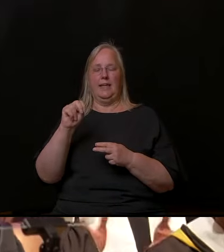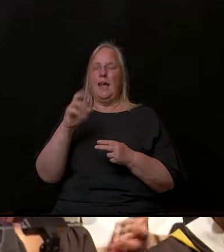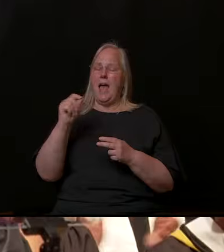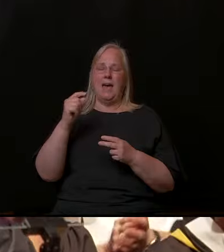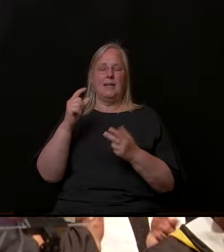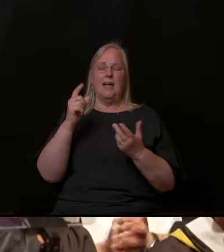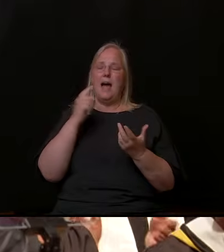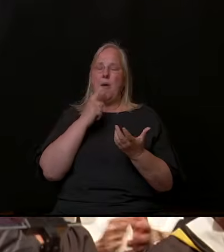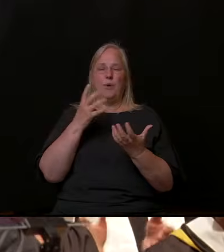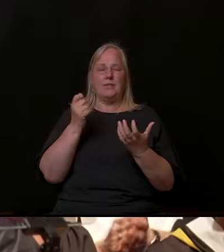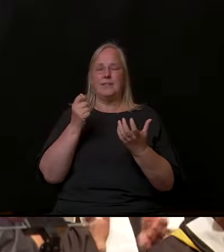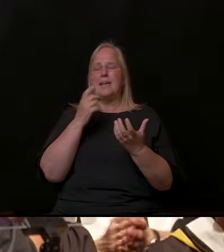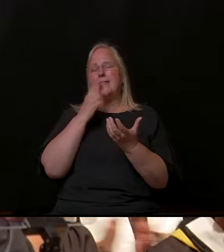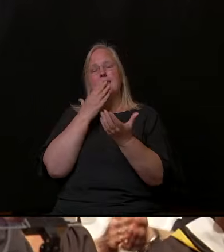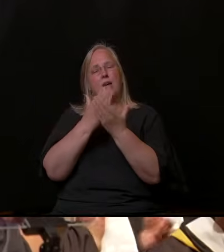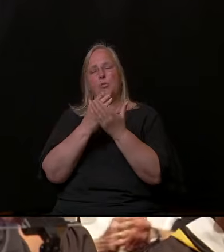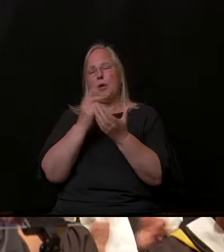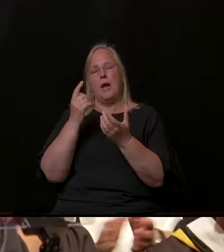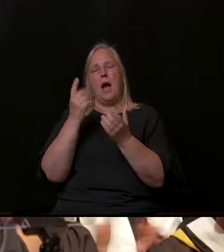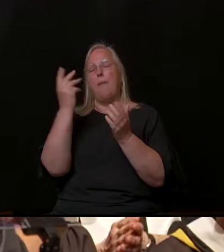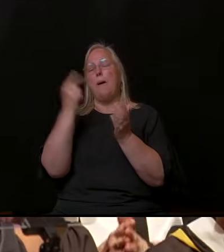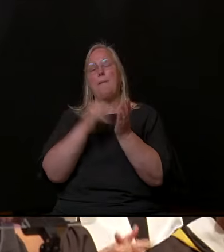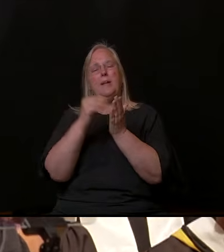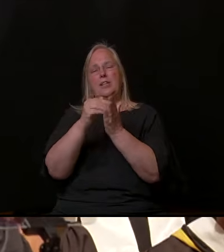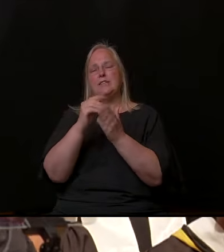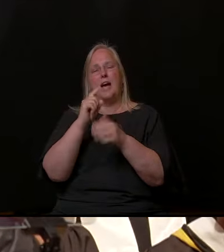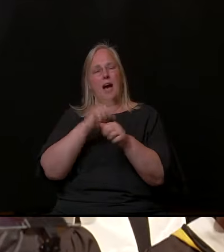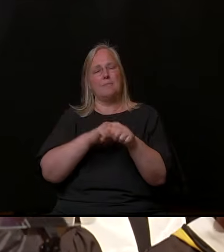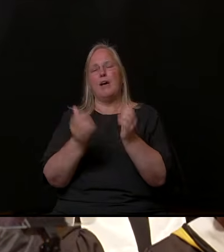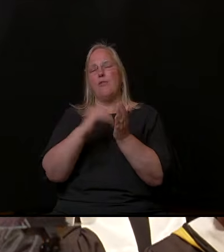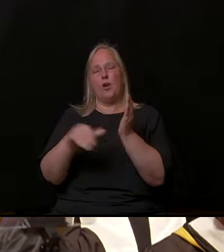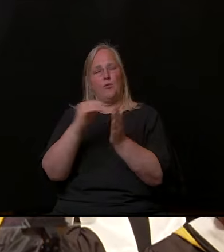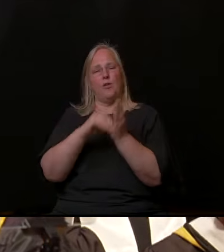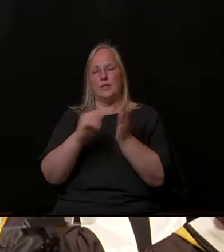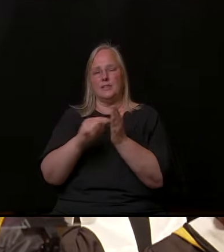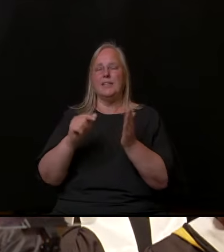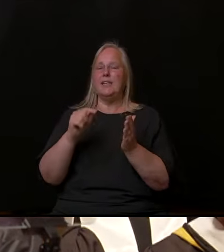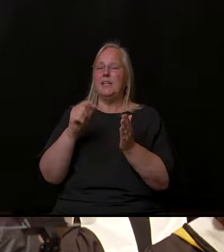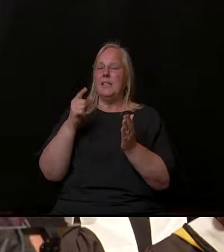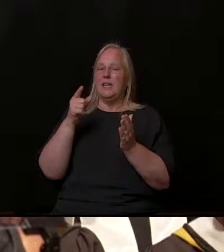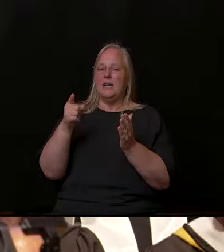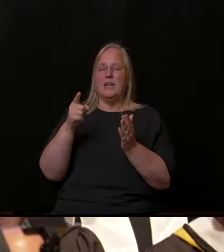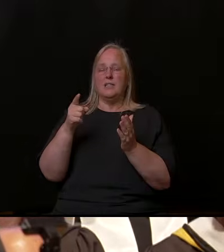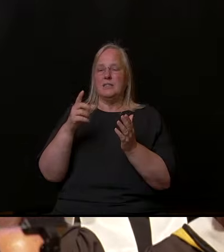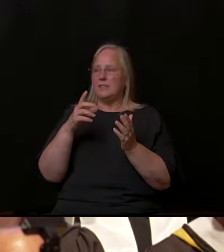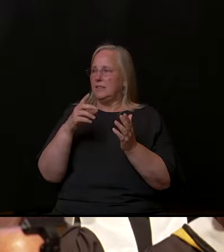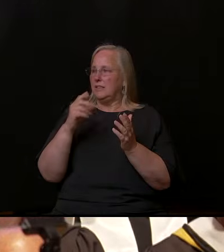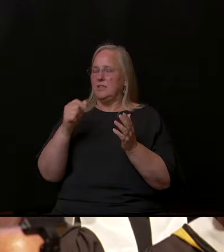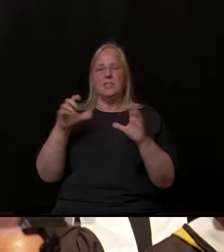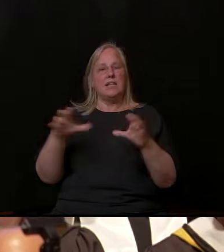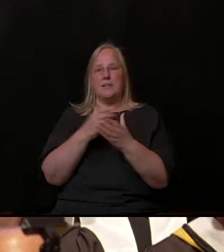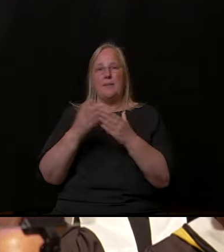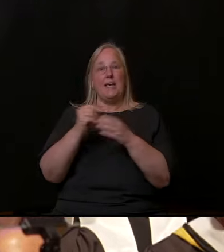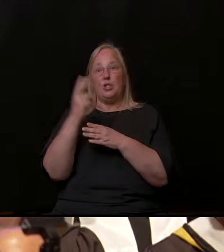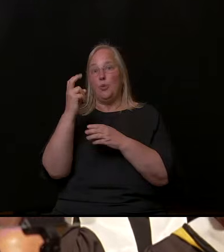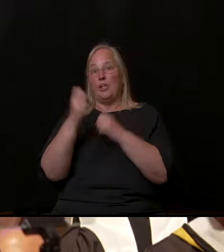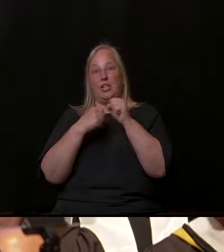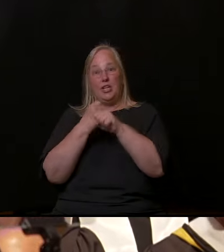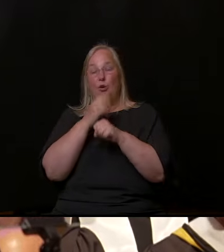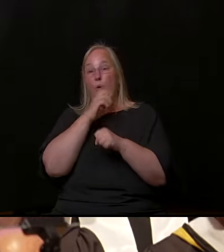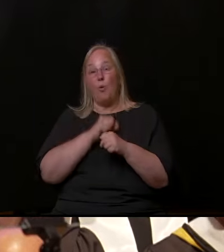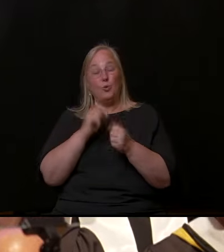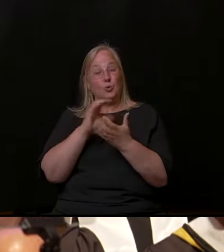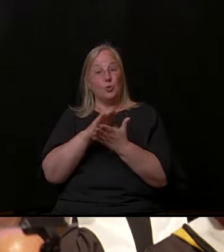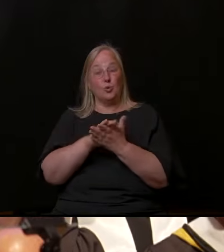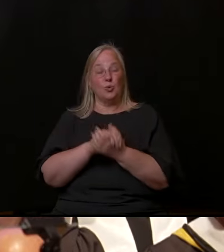has heard a million times over, it's very rare to be the first to do something in a 200-year-old school. Can I say my bit? Oh